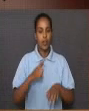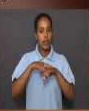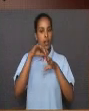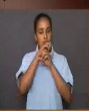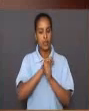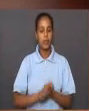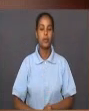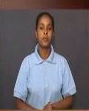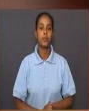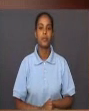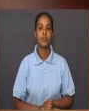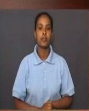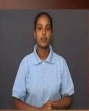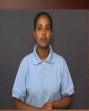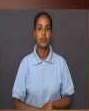Time's up.